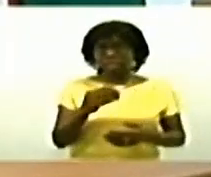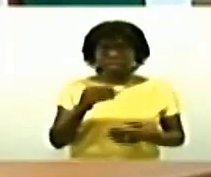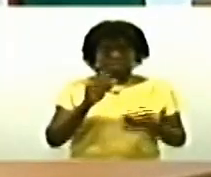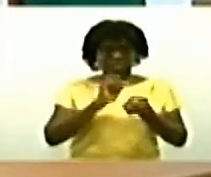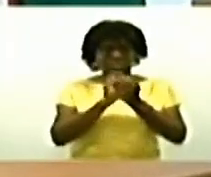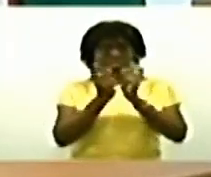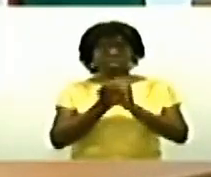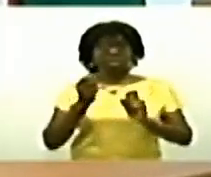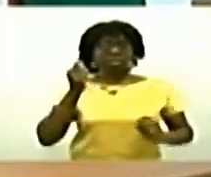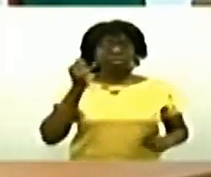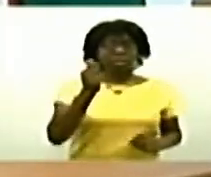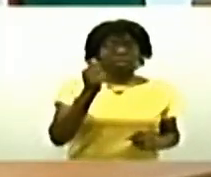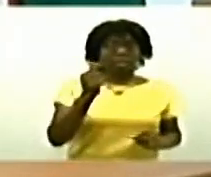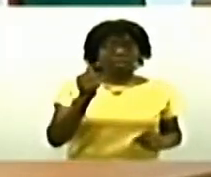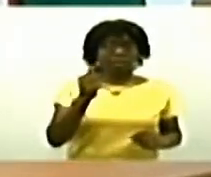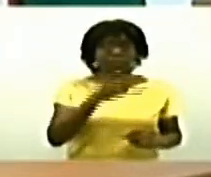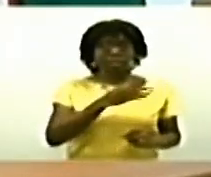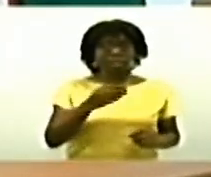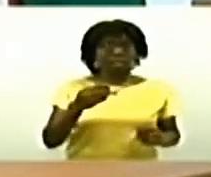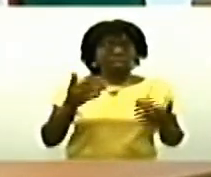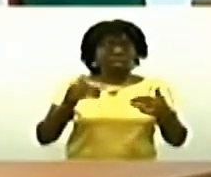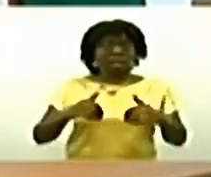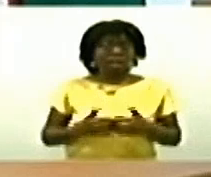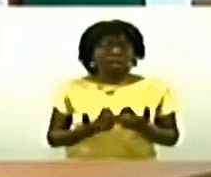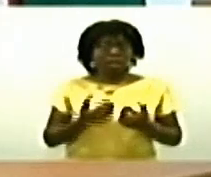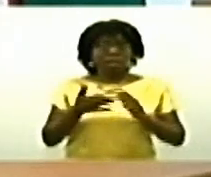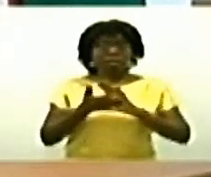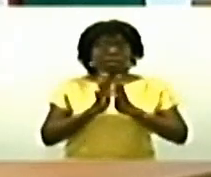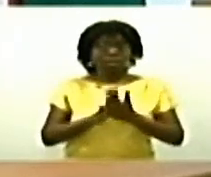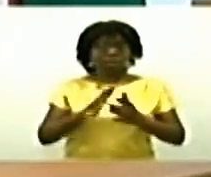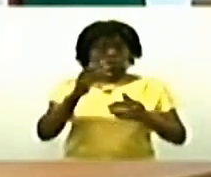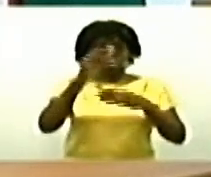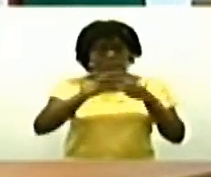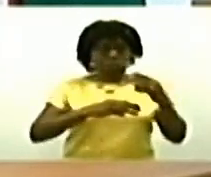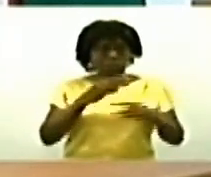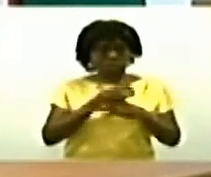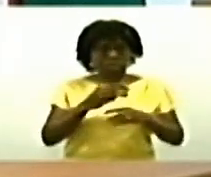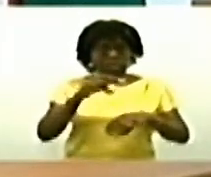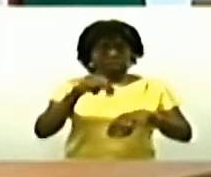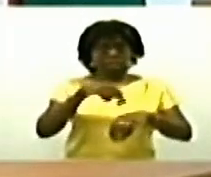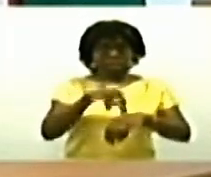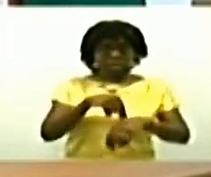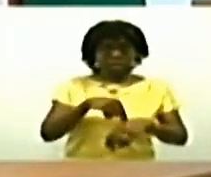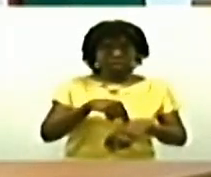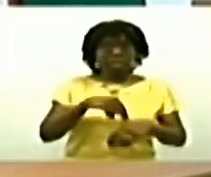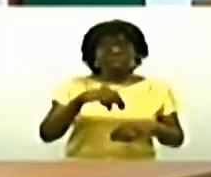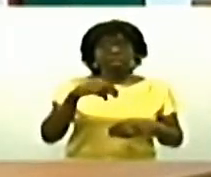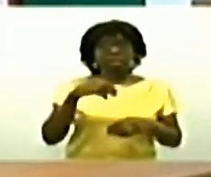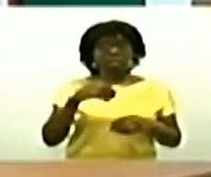themselves, how they have become a world nation state,